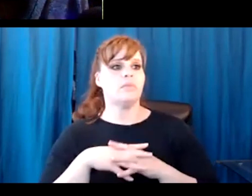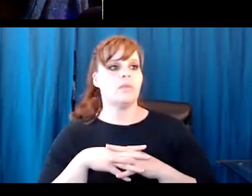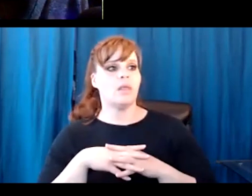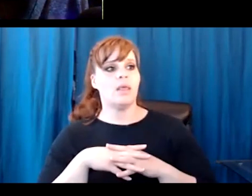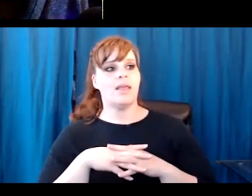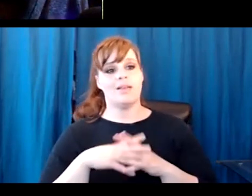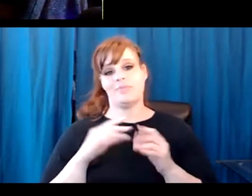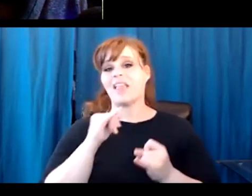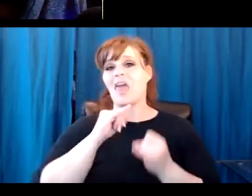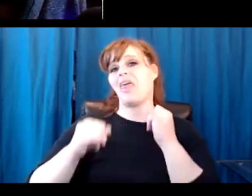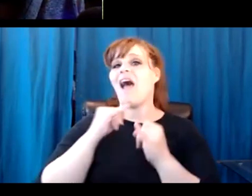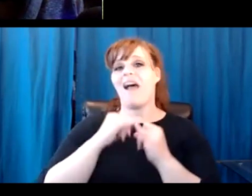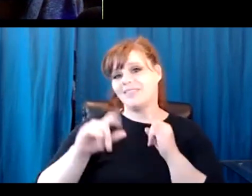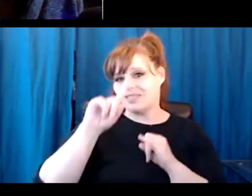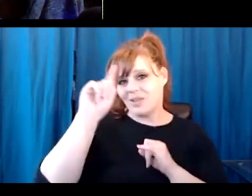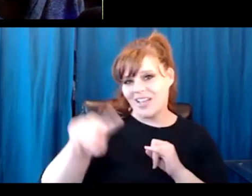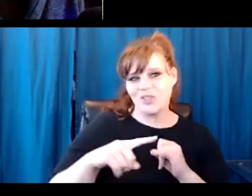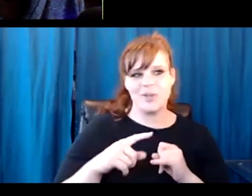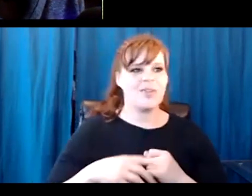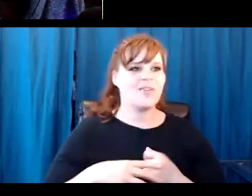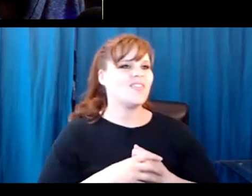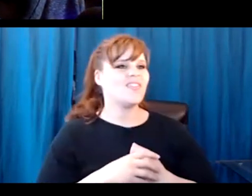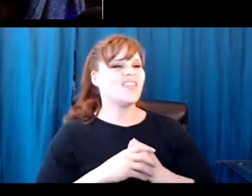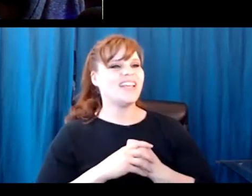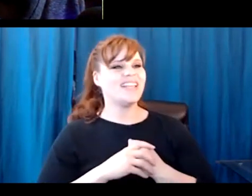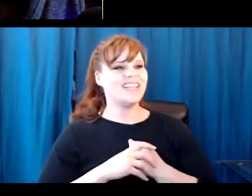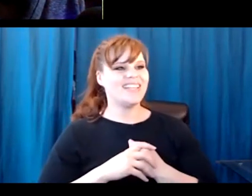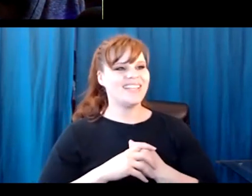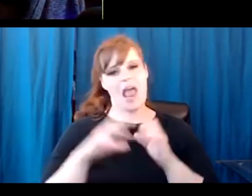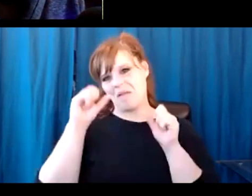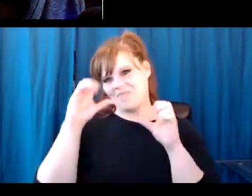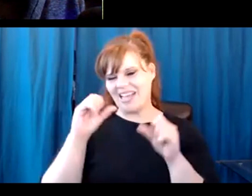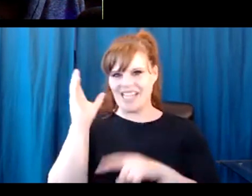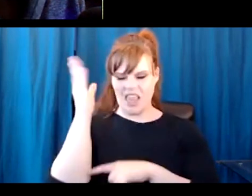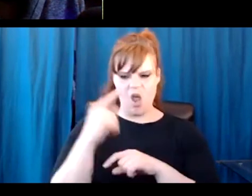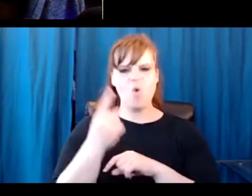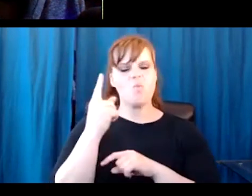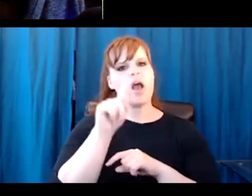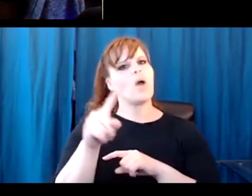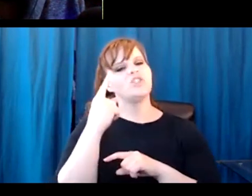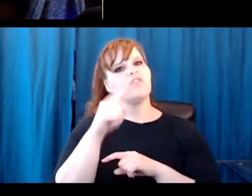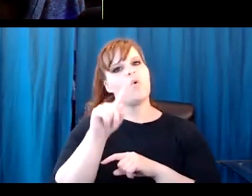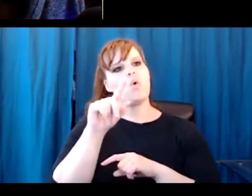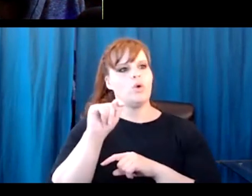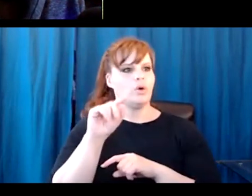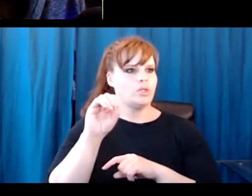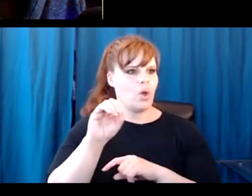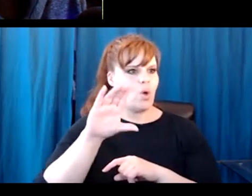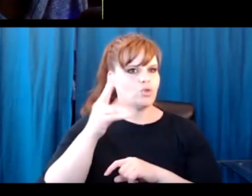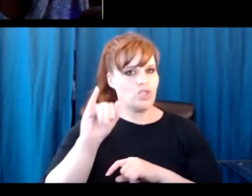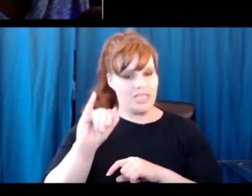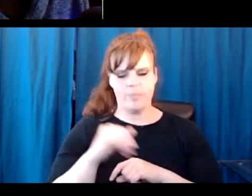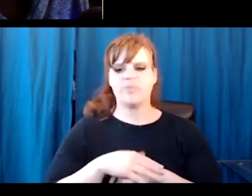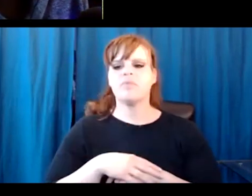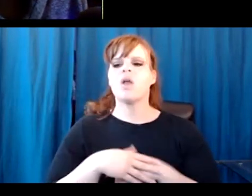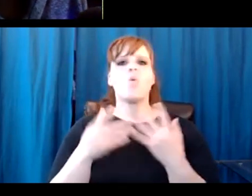And this will be the last question. Amazing lecture, but one question I have for Tochi is, what work do you do and why is